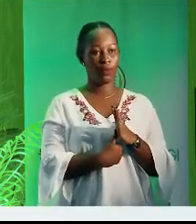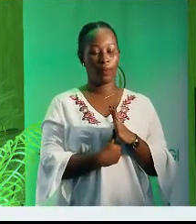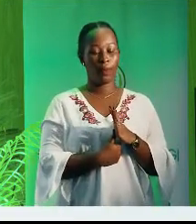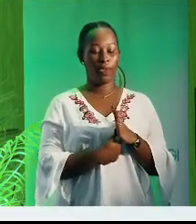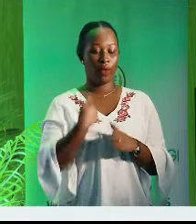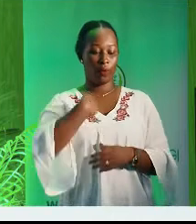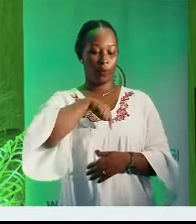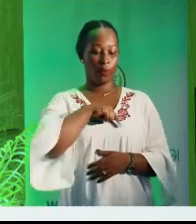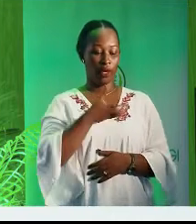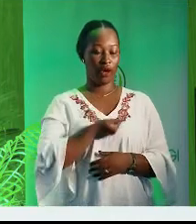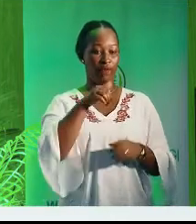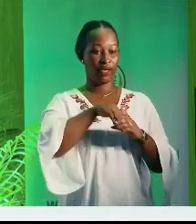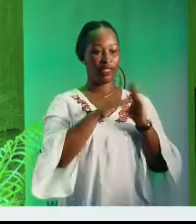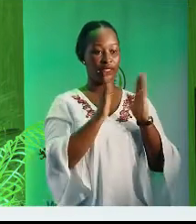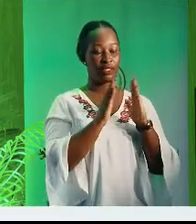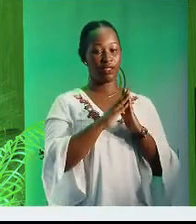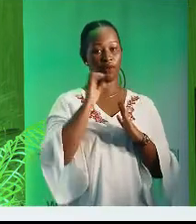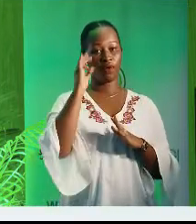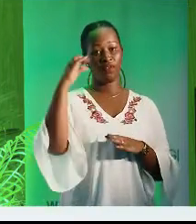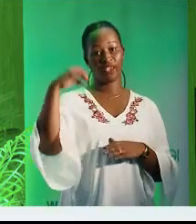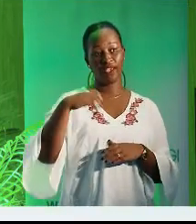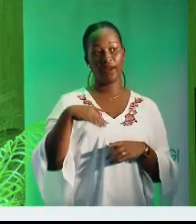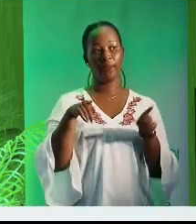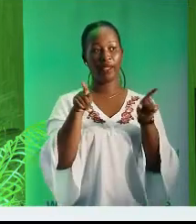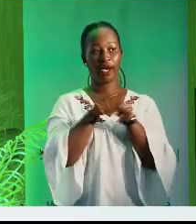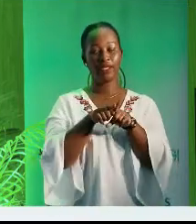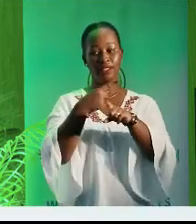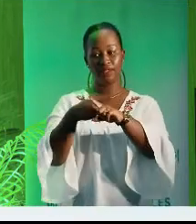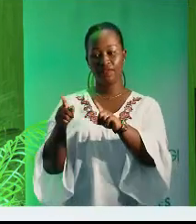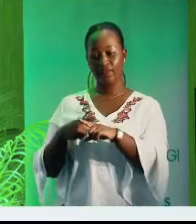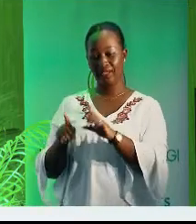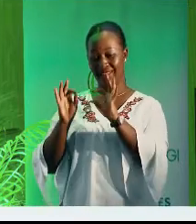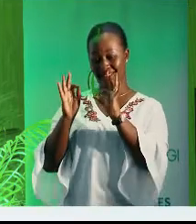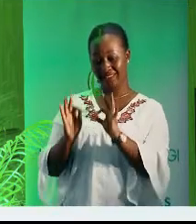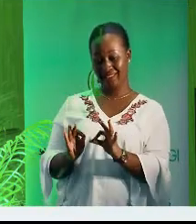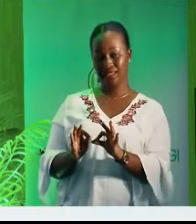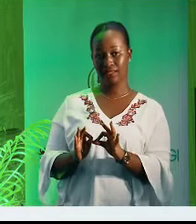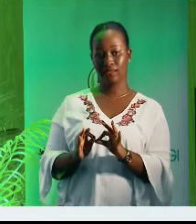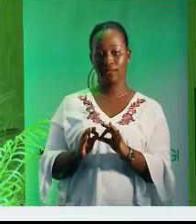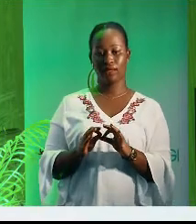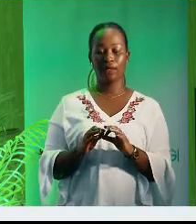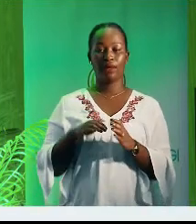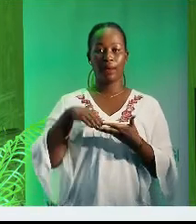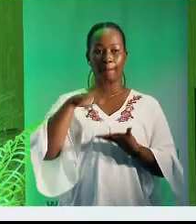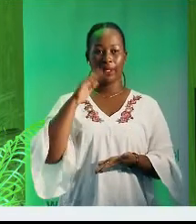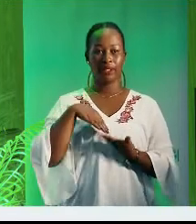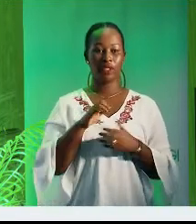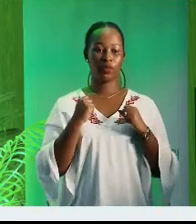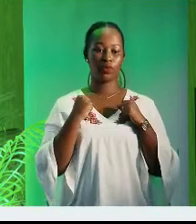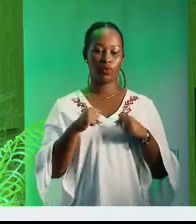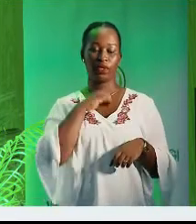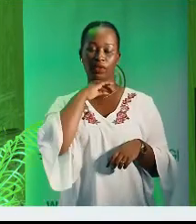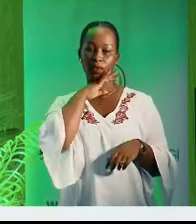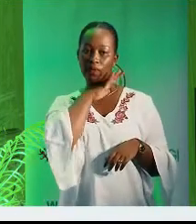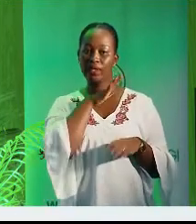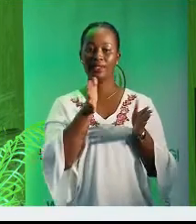that we have in the city of Kigali as a municipality, particularly the solid waste and the hazardous